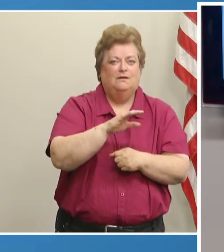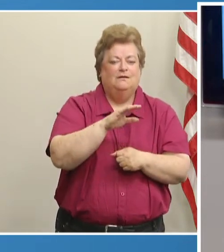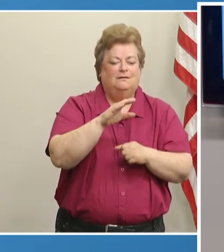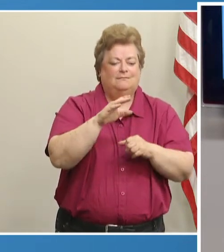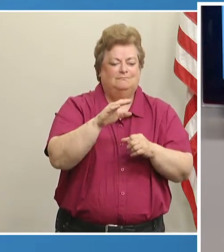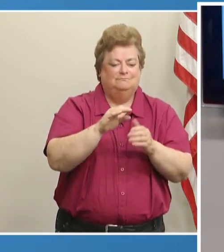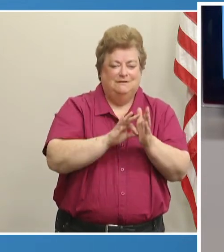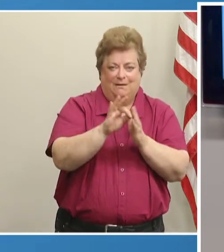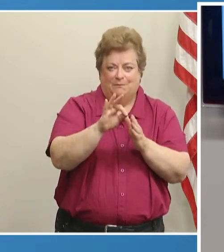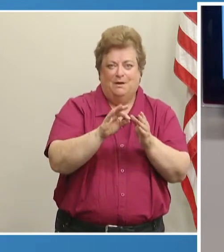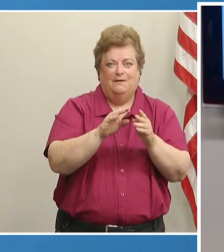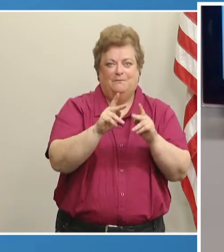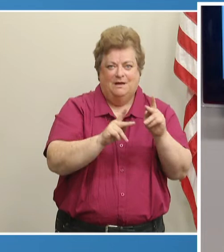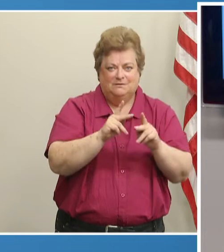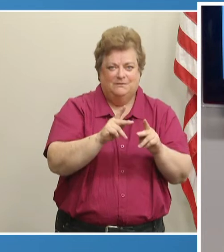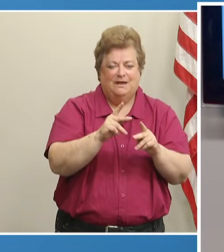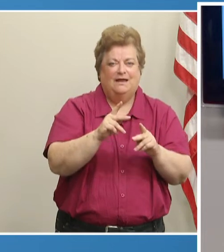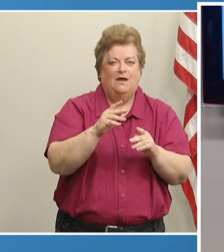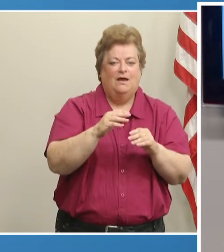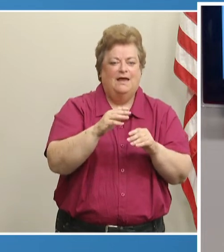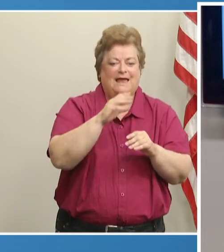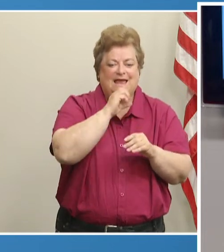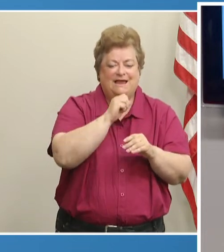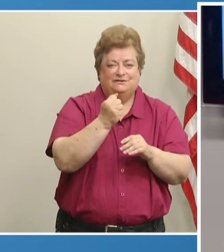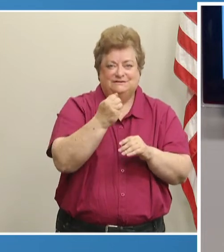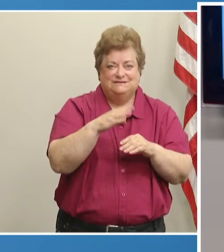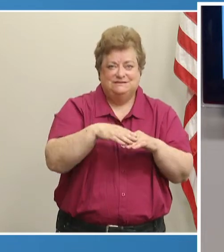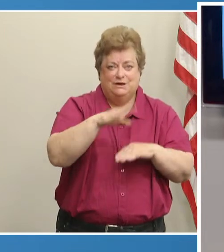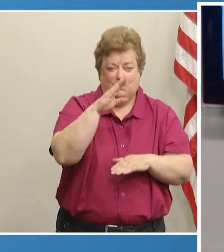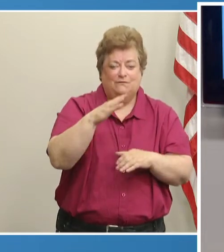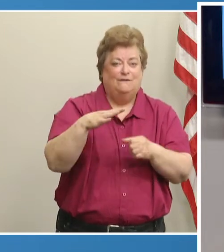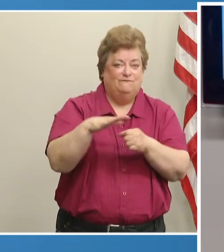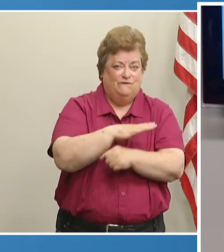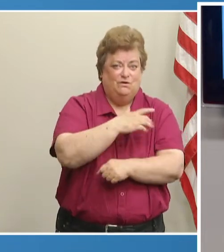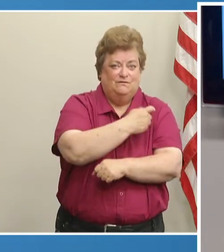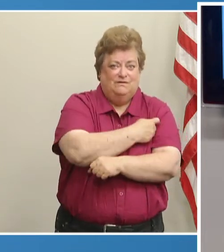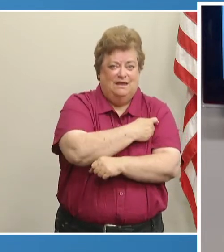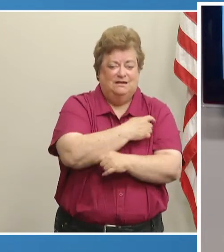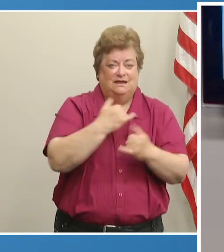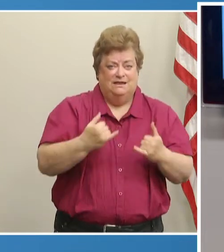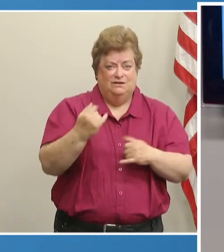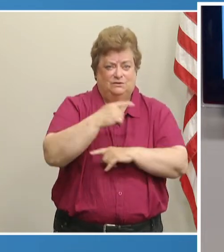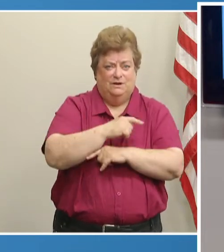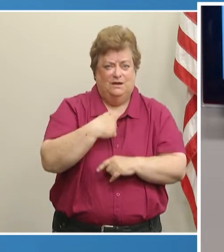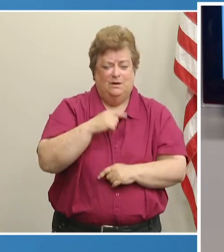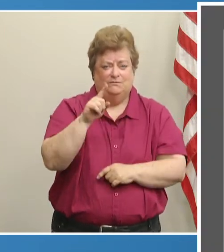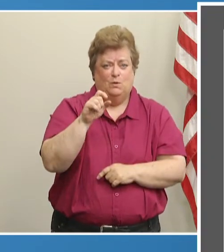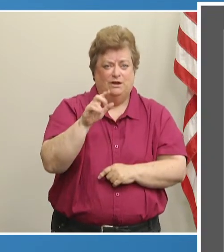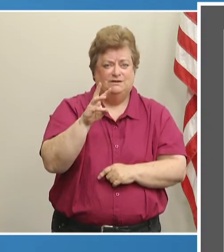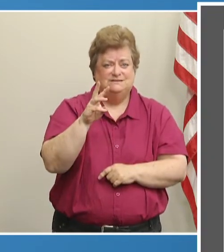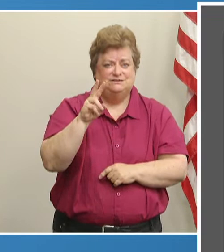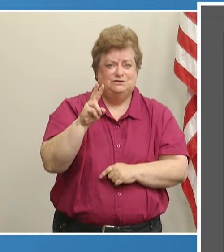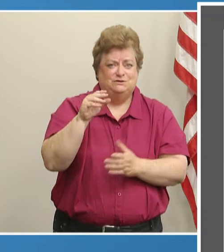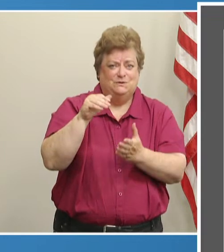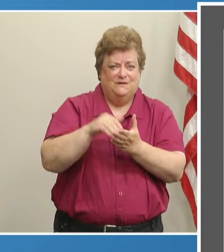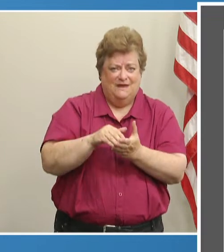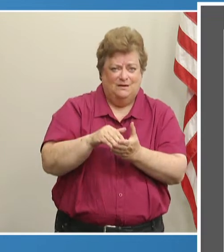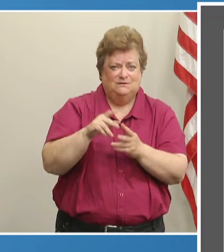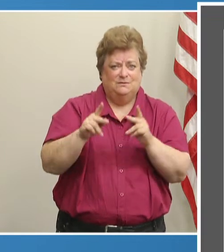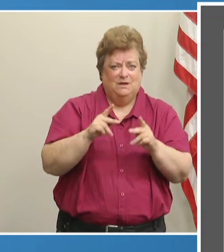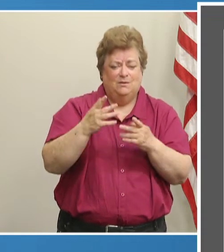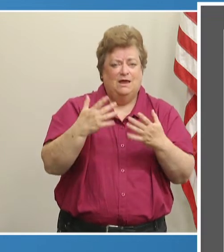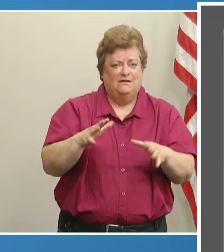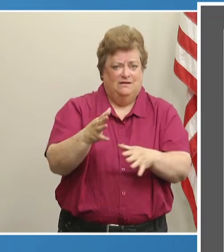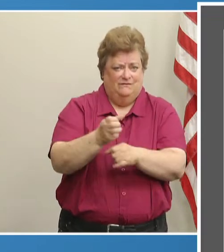16 and over fully vaccinated. As of today, more than 162,000 residents have received 1